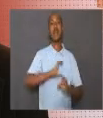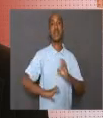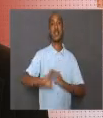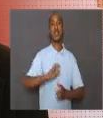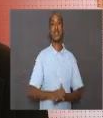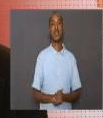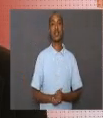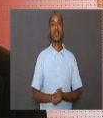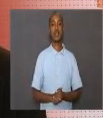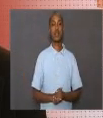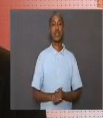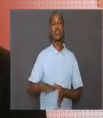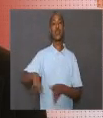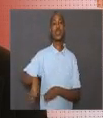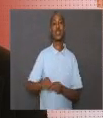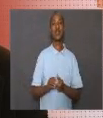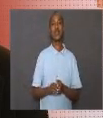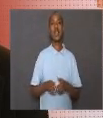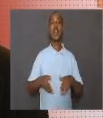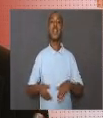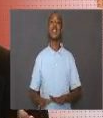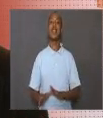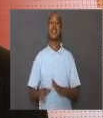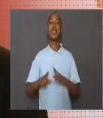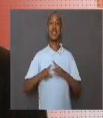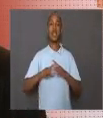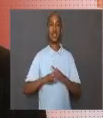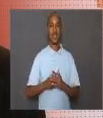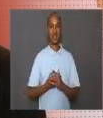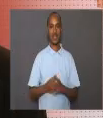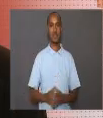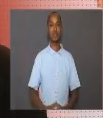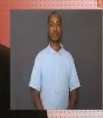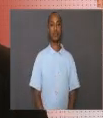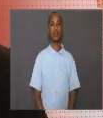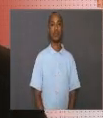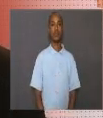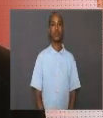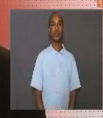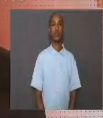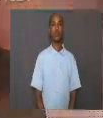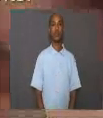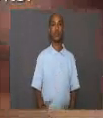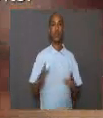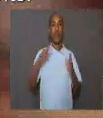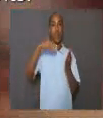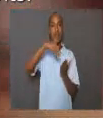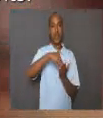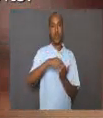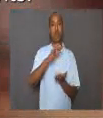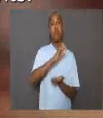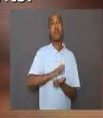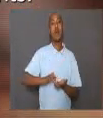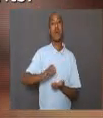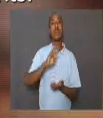chemicals. Students, let us get started. To review,